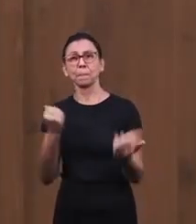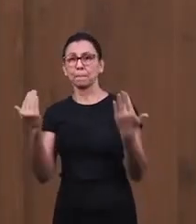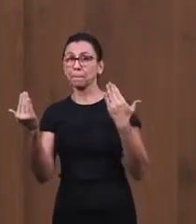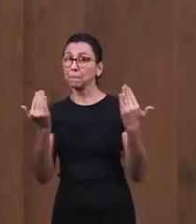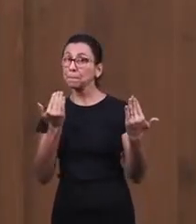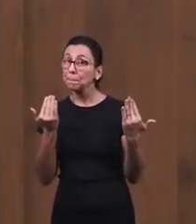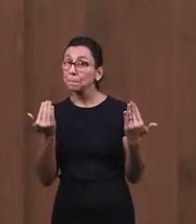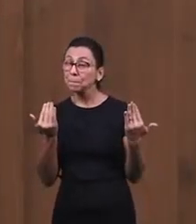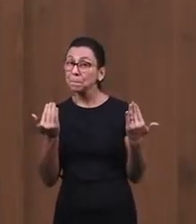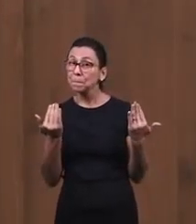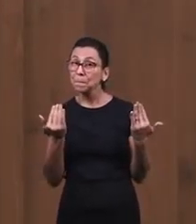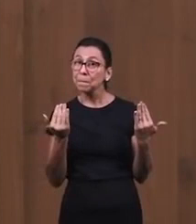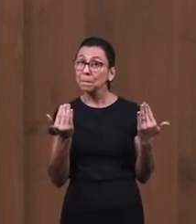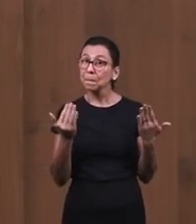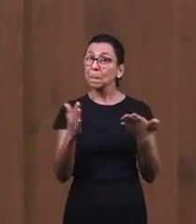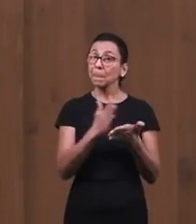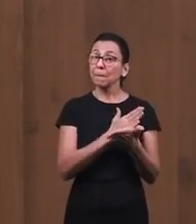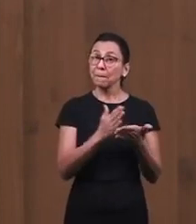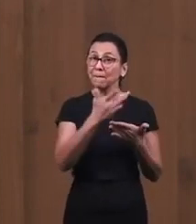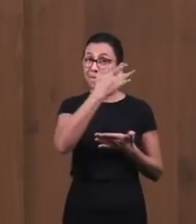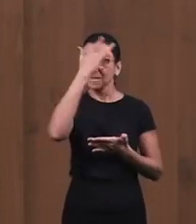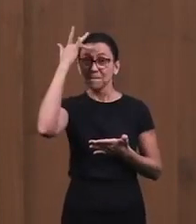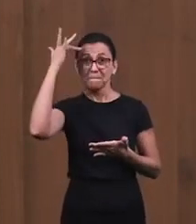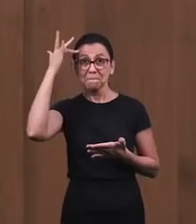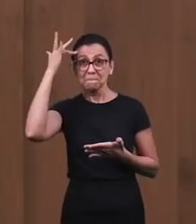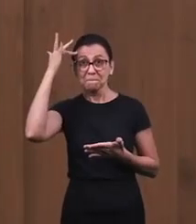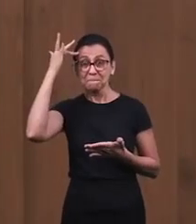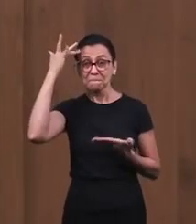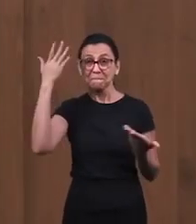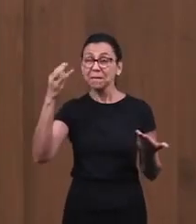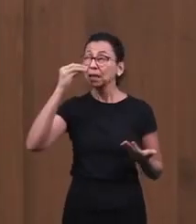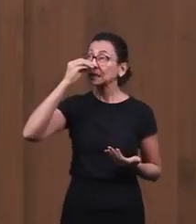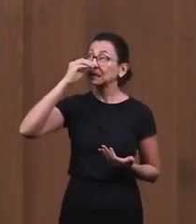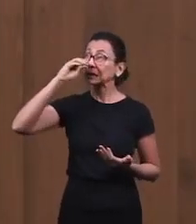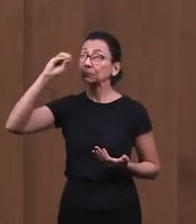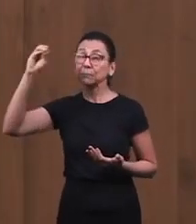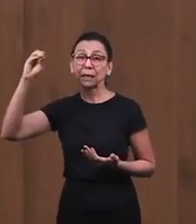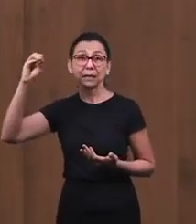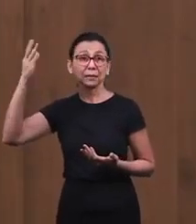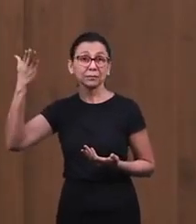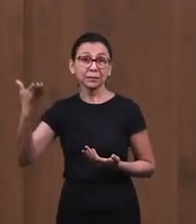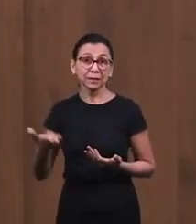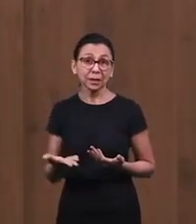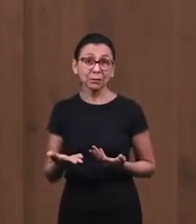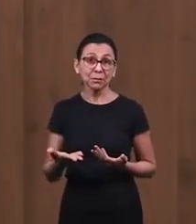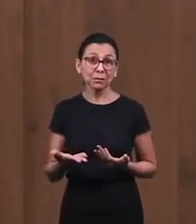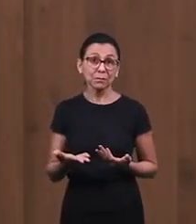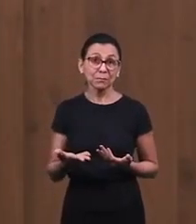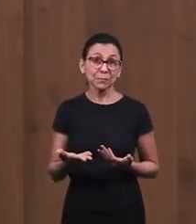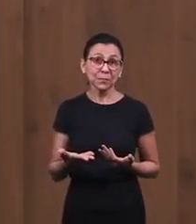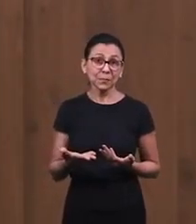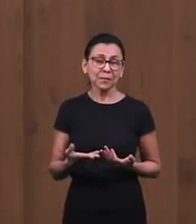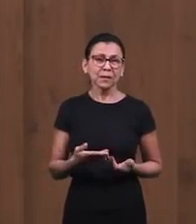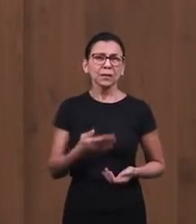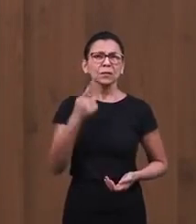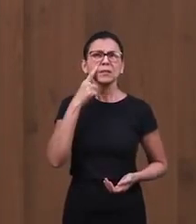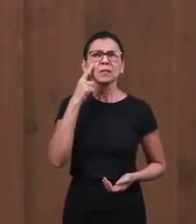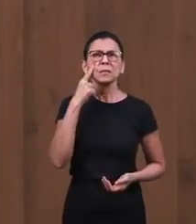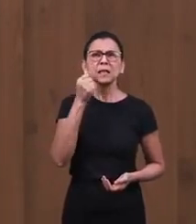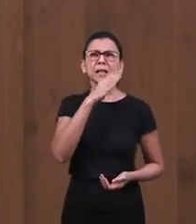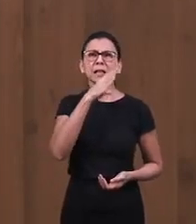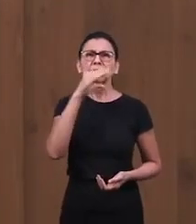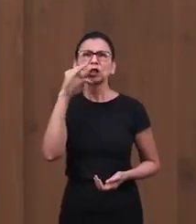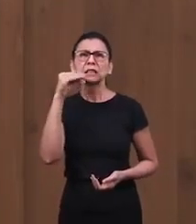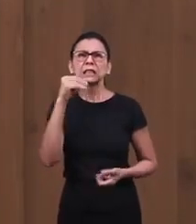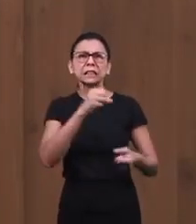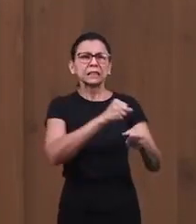been destroyed. The relationship with God. Today we see adolescents that are captive